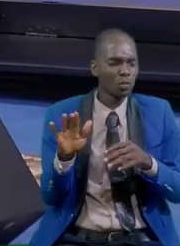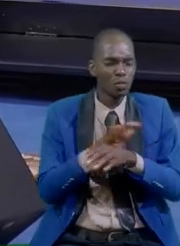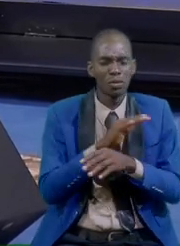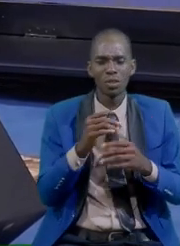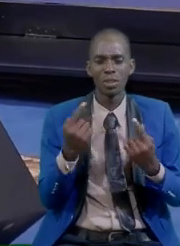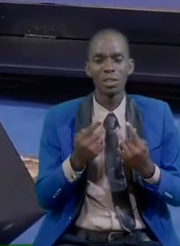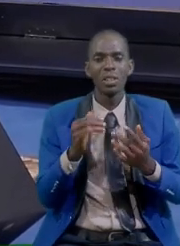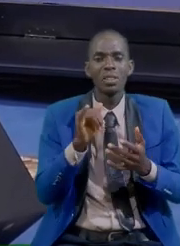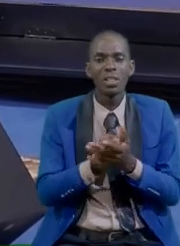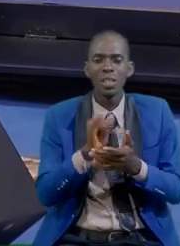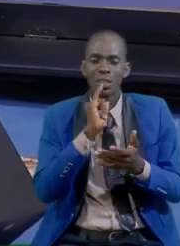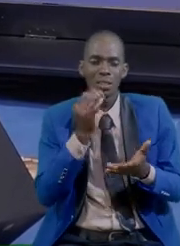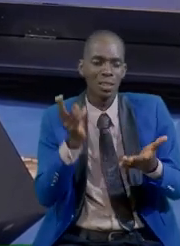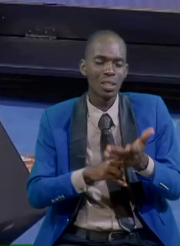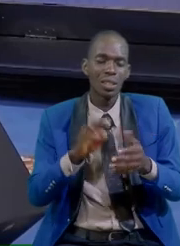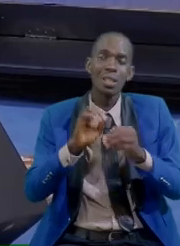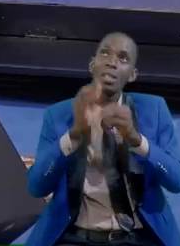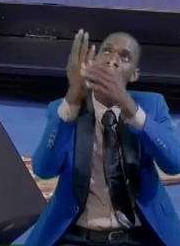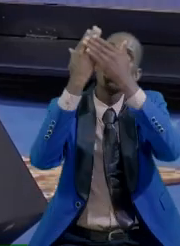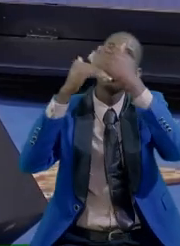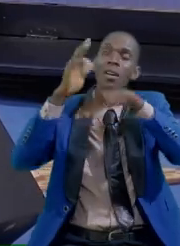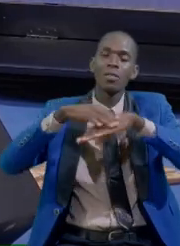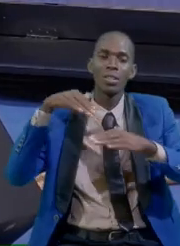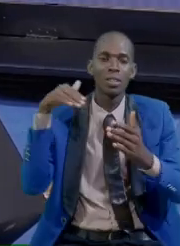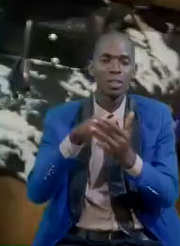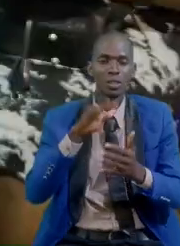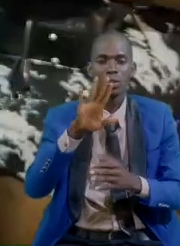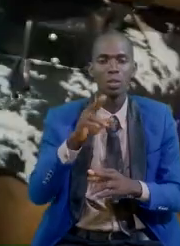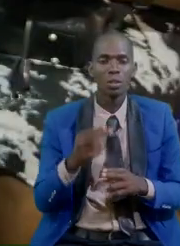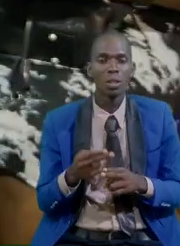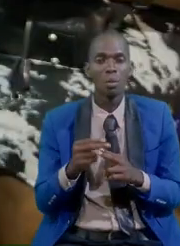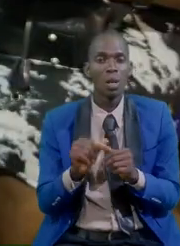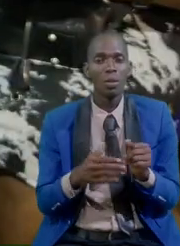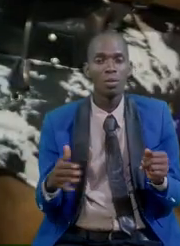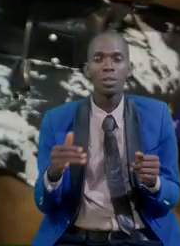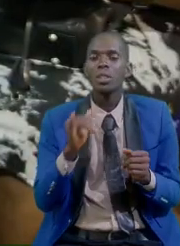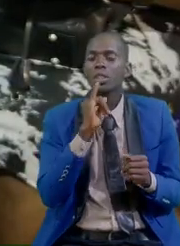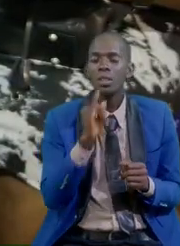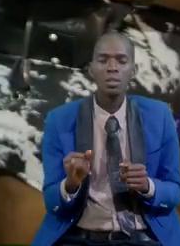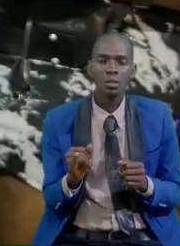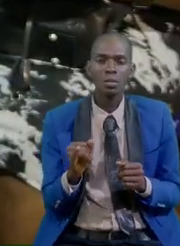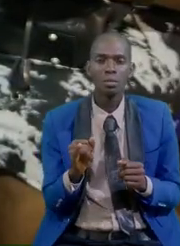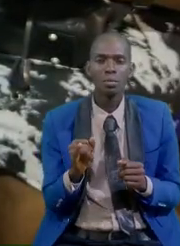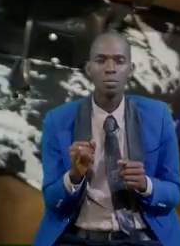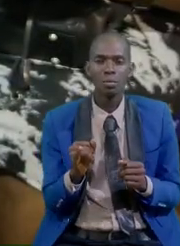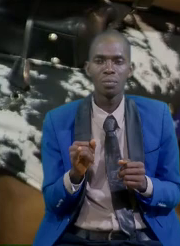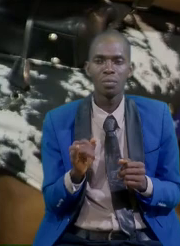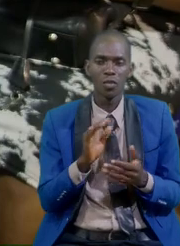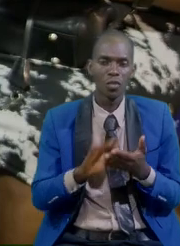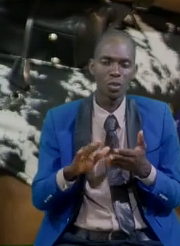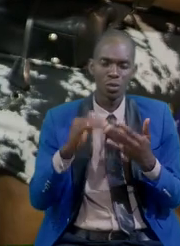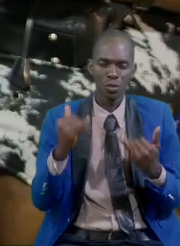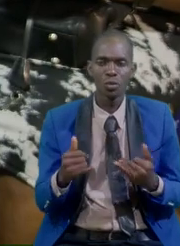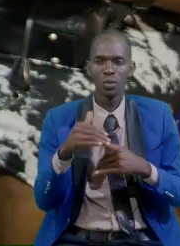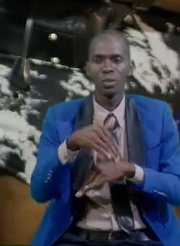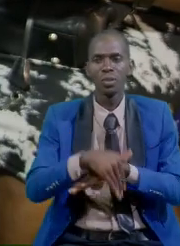heaven against your name, everything is forgiven tonight. Look at verse 16. In